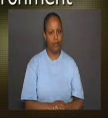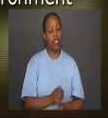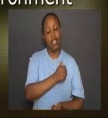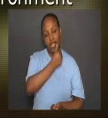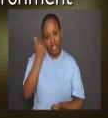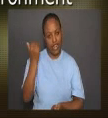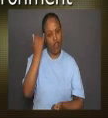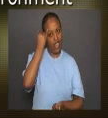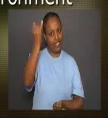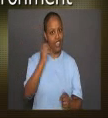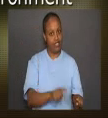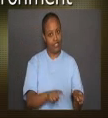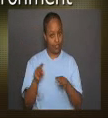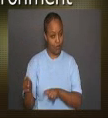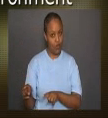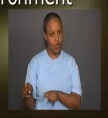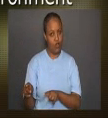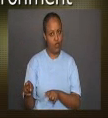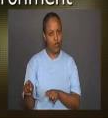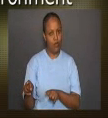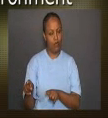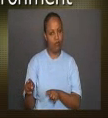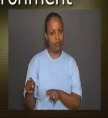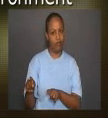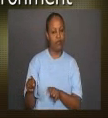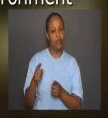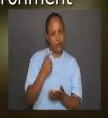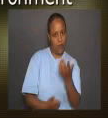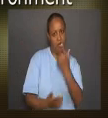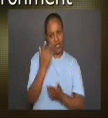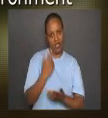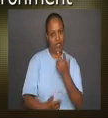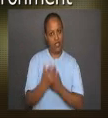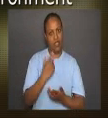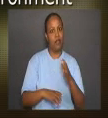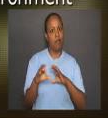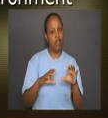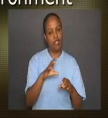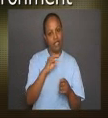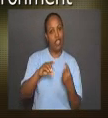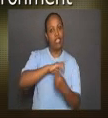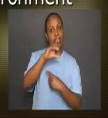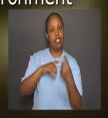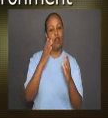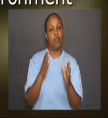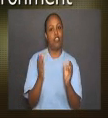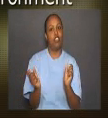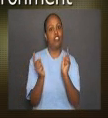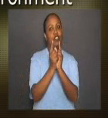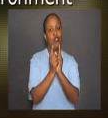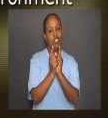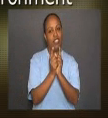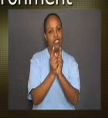Another idea is to promote dialogue and region-wide networks for